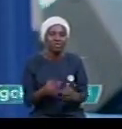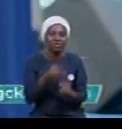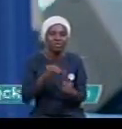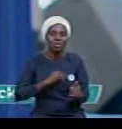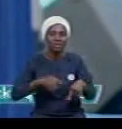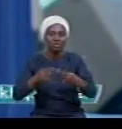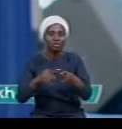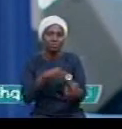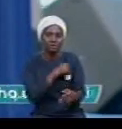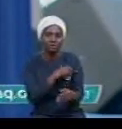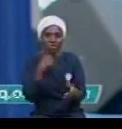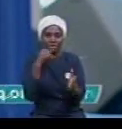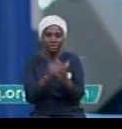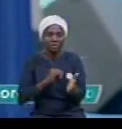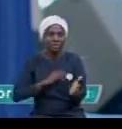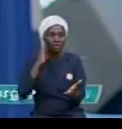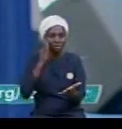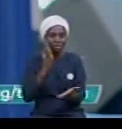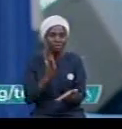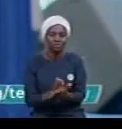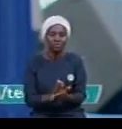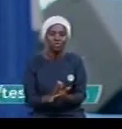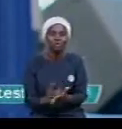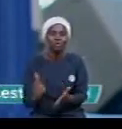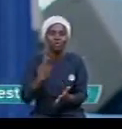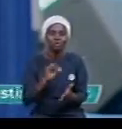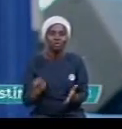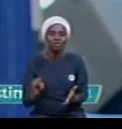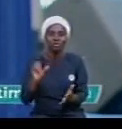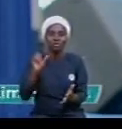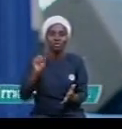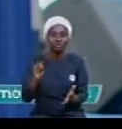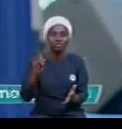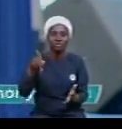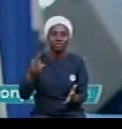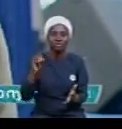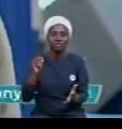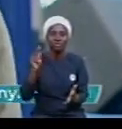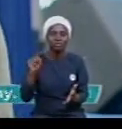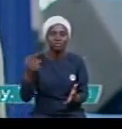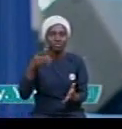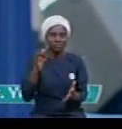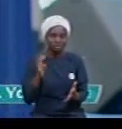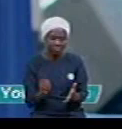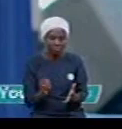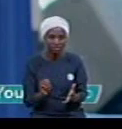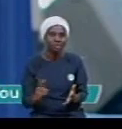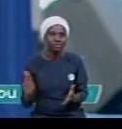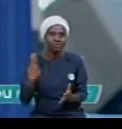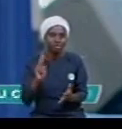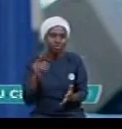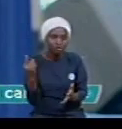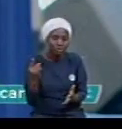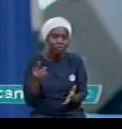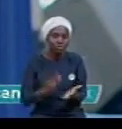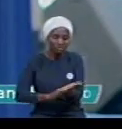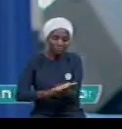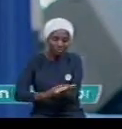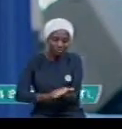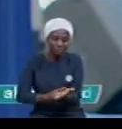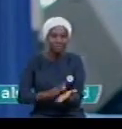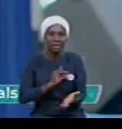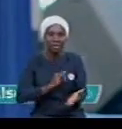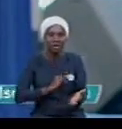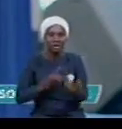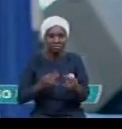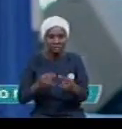should stop using sponge, that I should start using soap alone to take my bath. So I've been doing that. It has been going on and